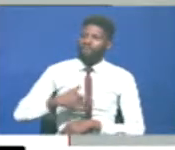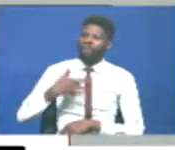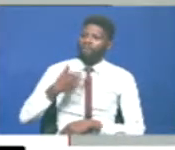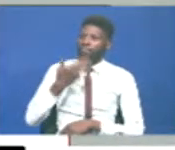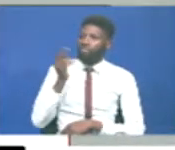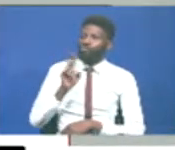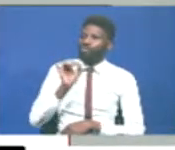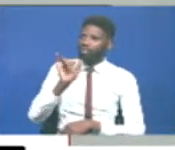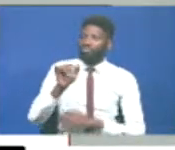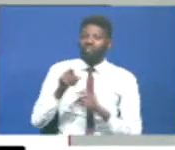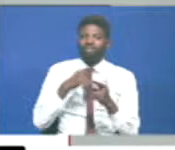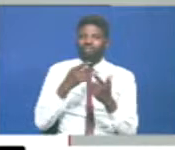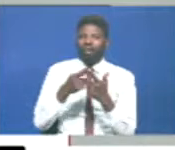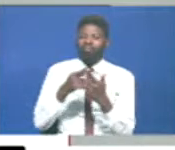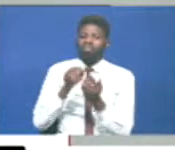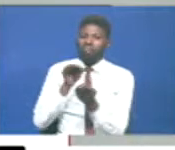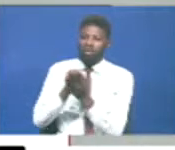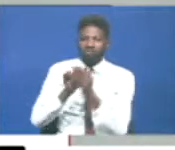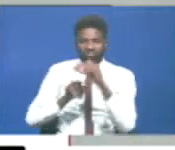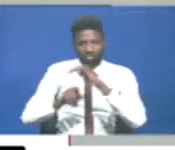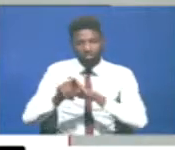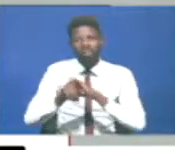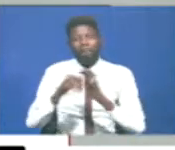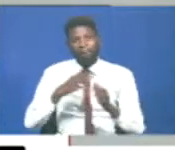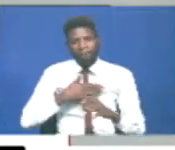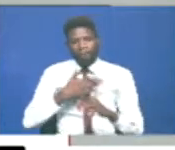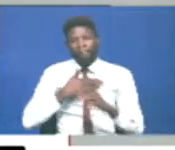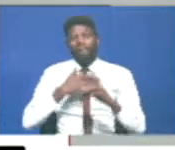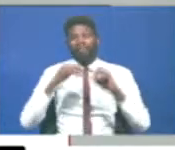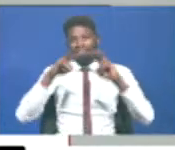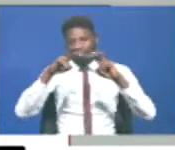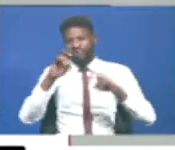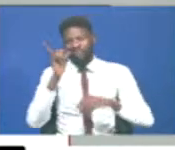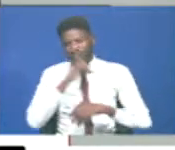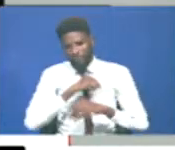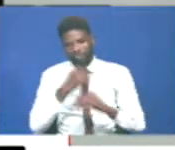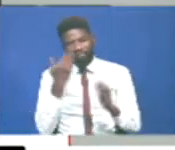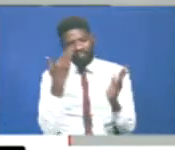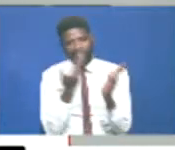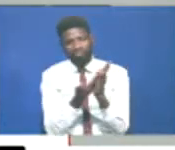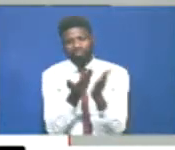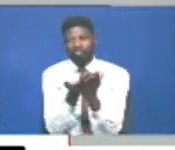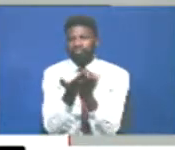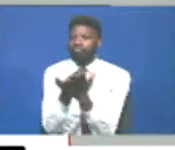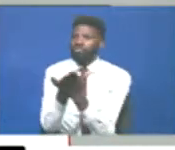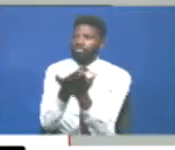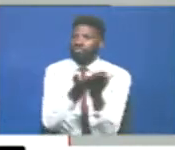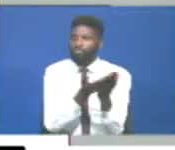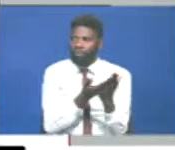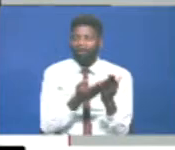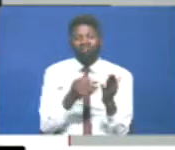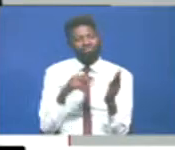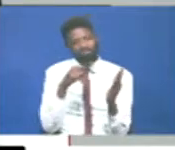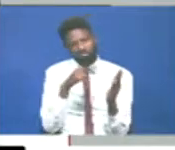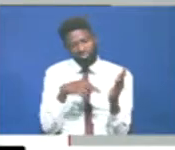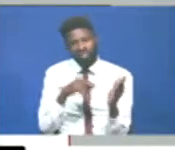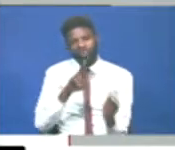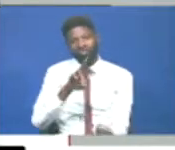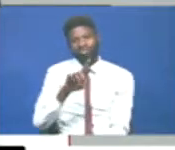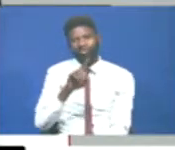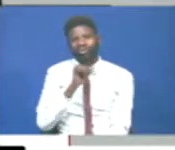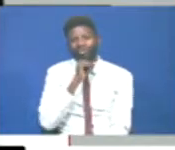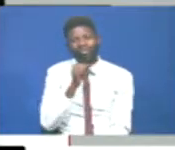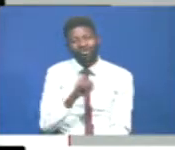bank to bank, right? And said, here's my feasibility study, have a look at this. So first thing, they look at you and say, you know, I'm 21 years old, and